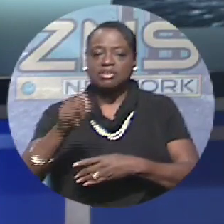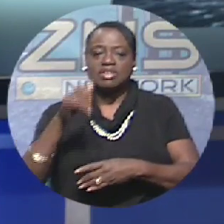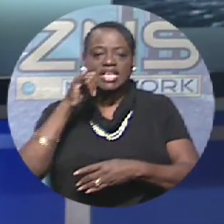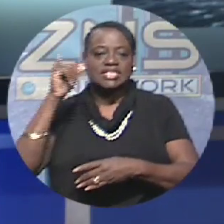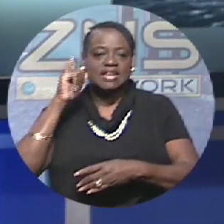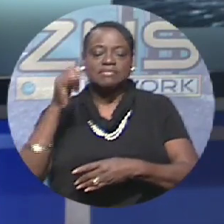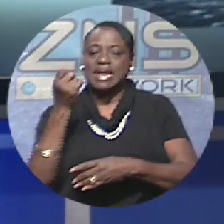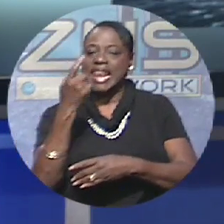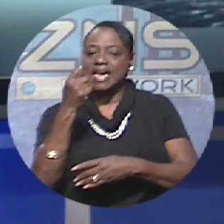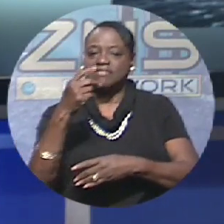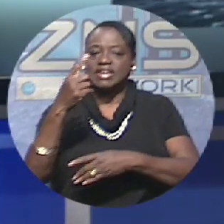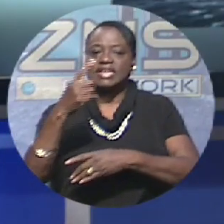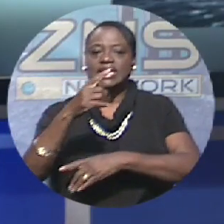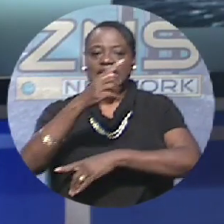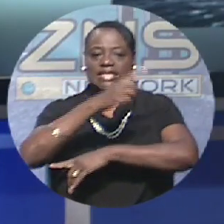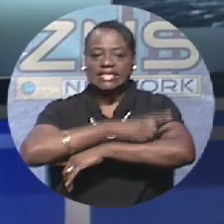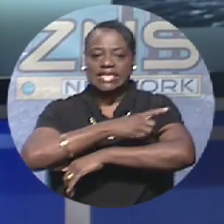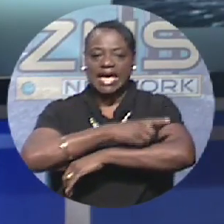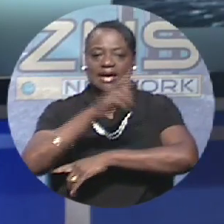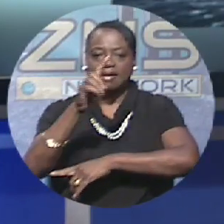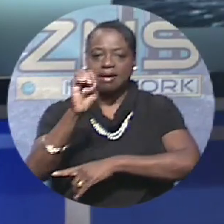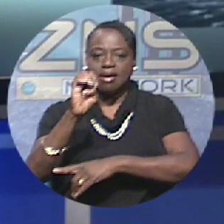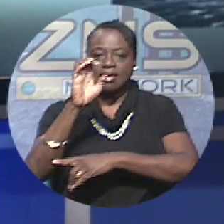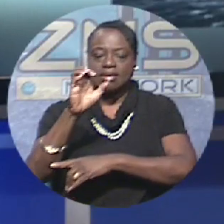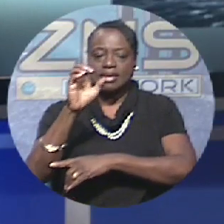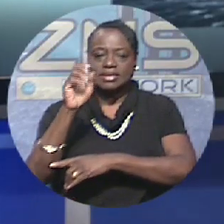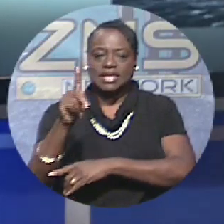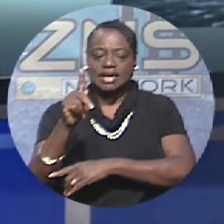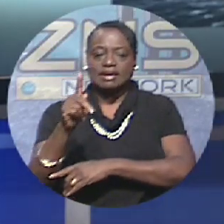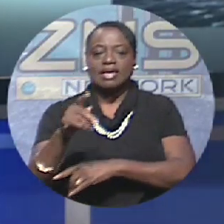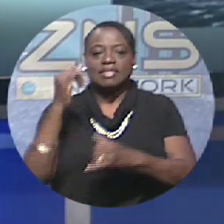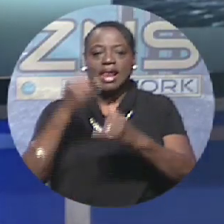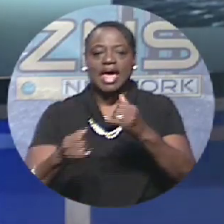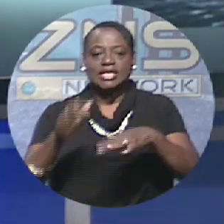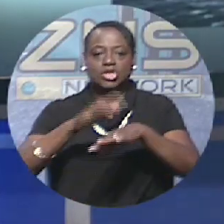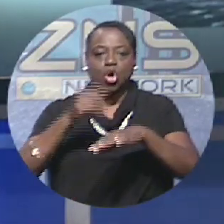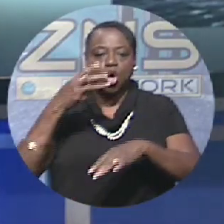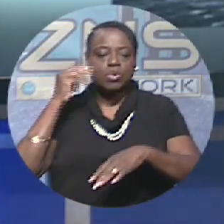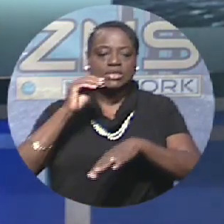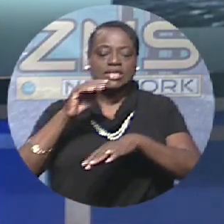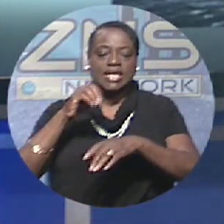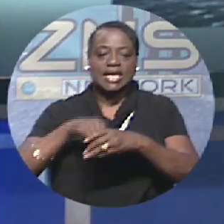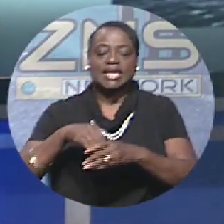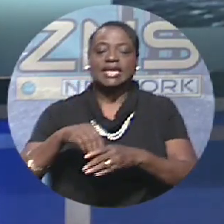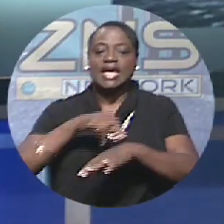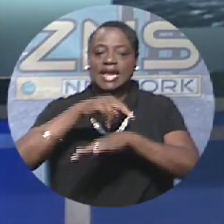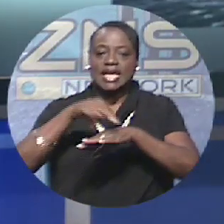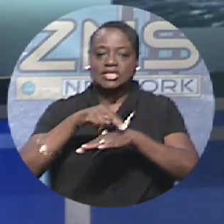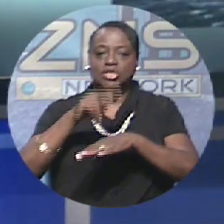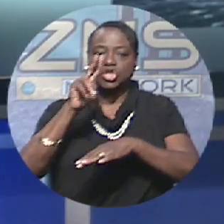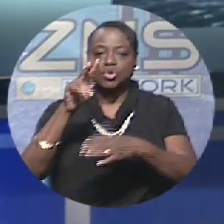the Carnival Ecstasy. The ship's last port of call was Nassau. More than 2,000 passengers were on board.